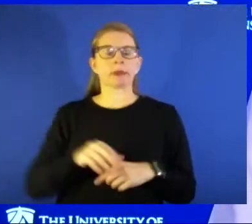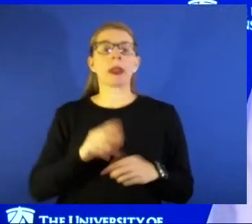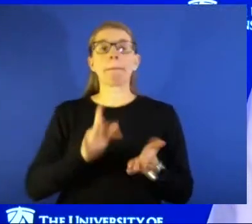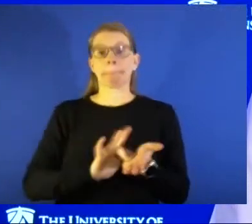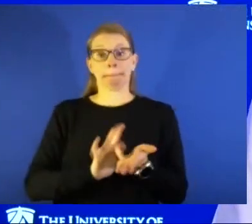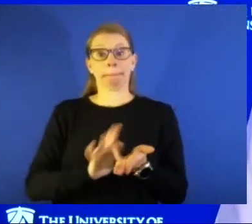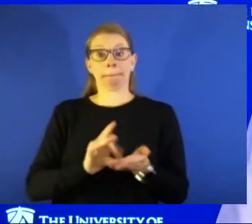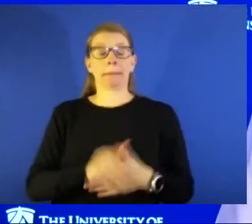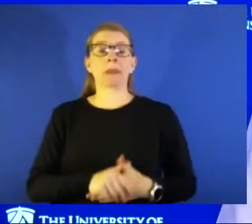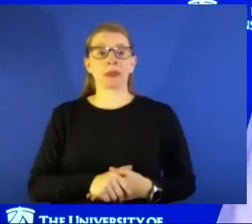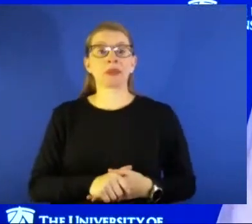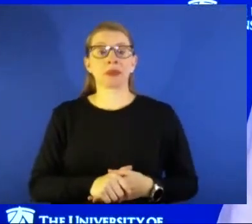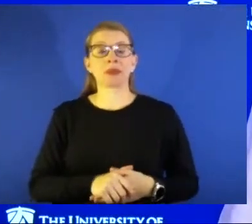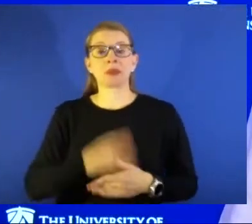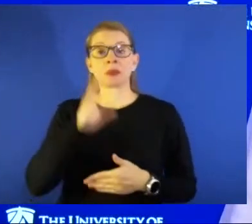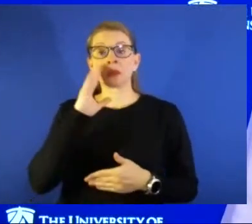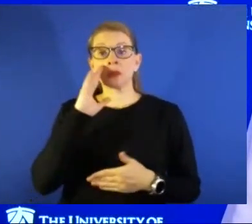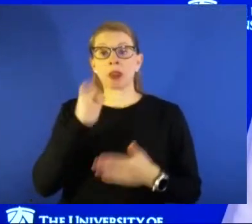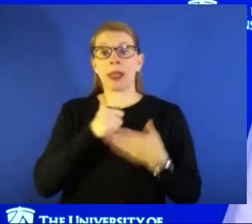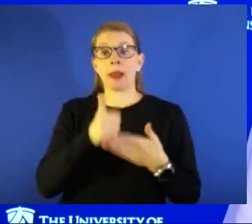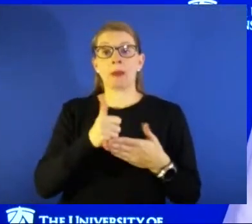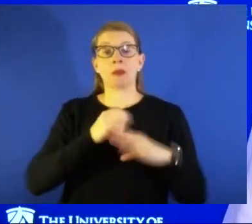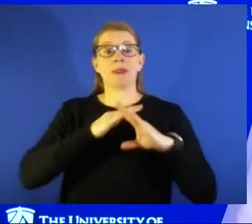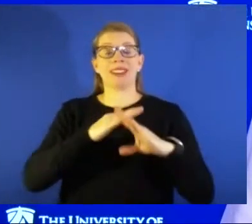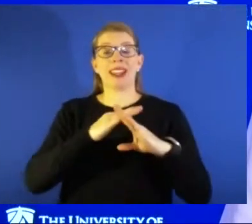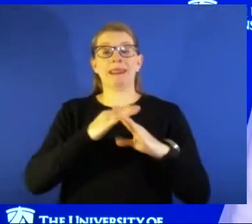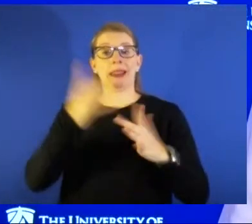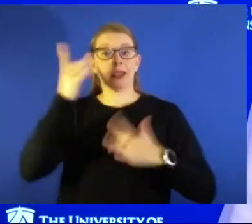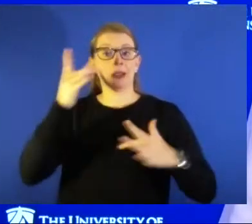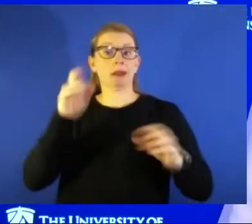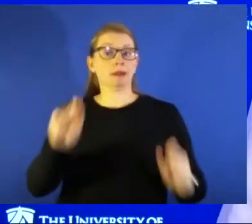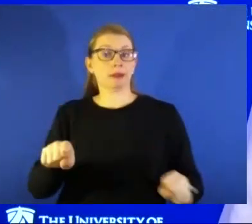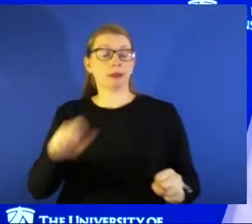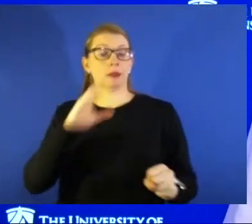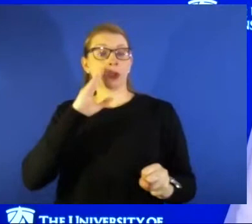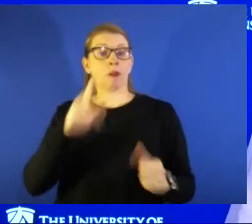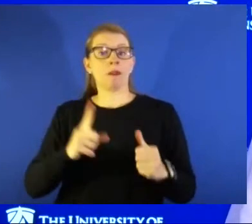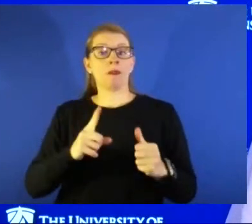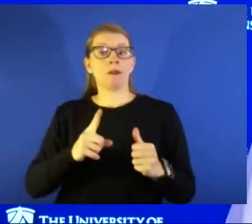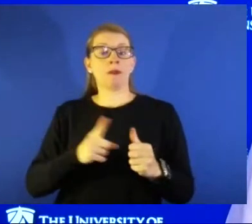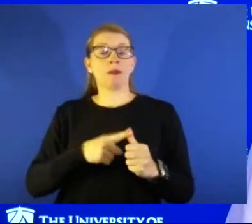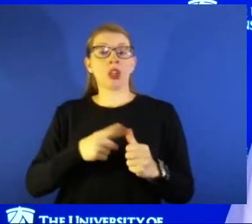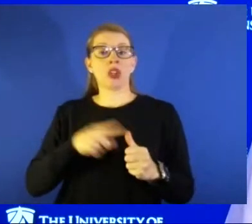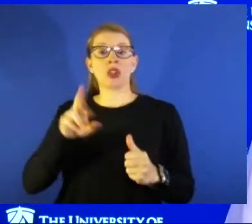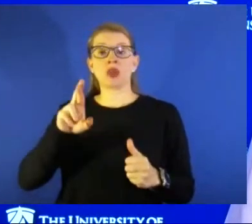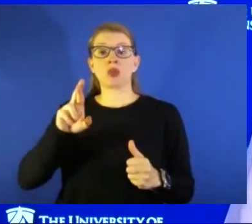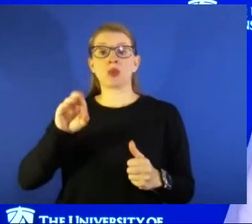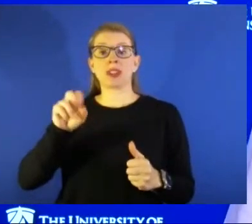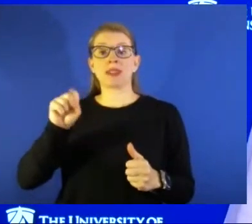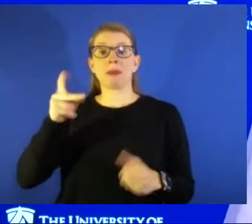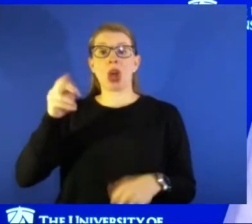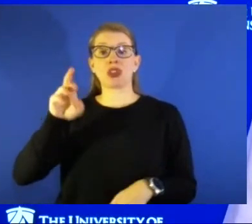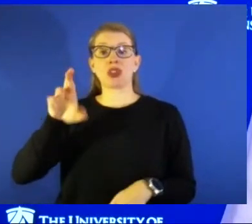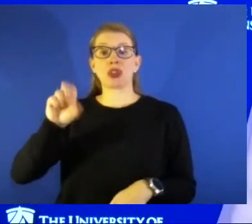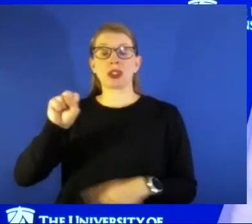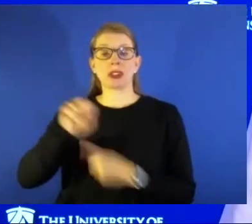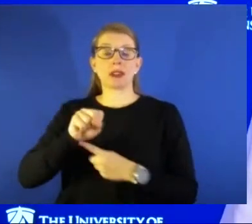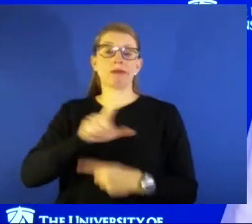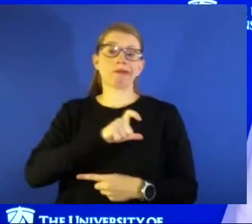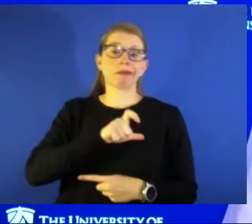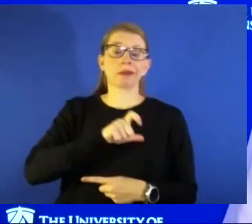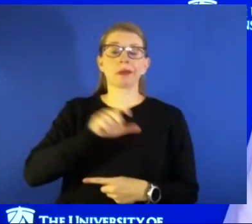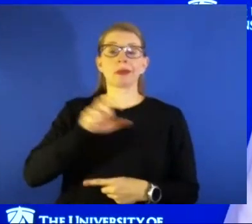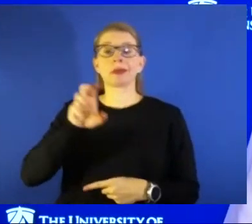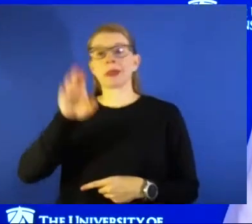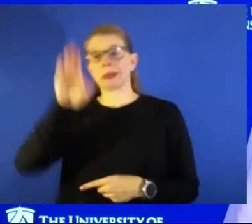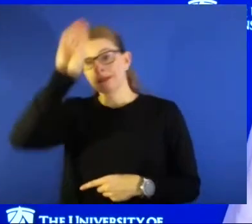know what can help prevent illness. We know that our first responders, our police officers, our firefighters, our EMTs are some